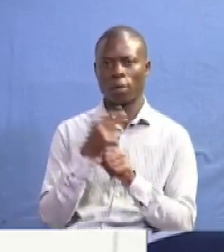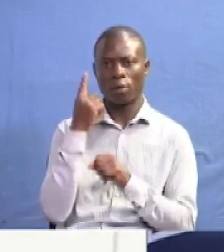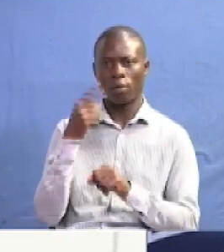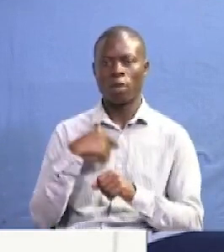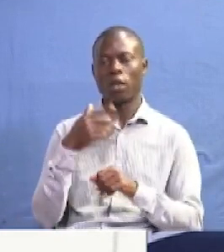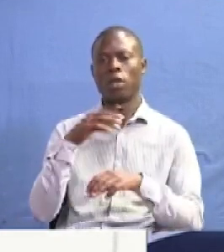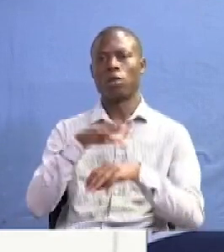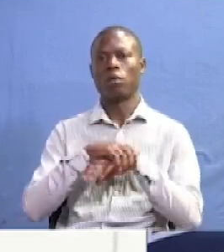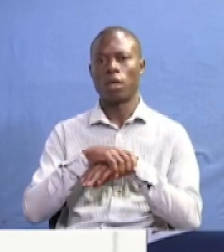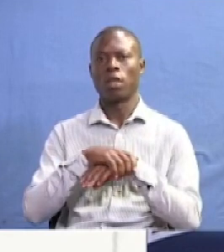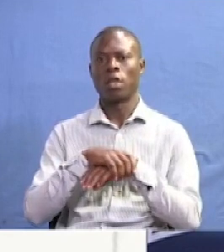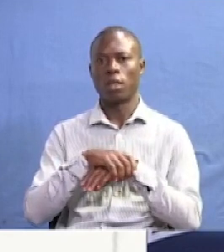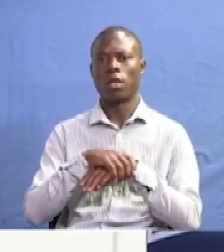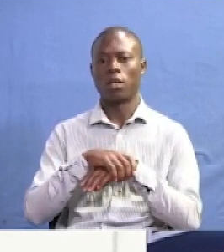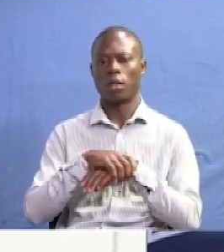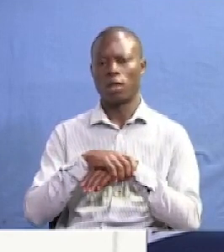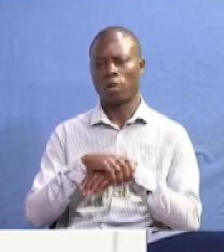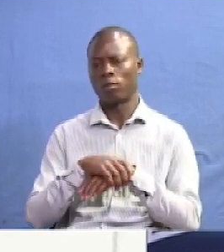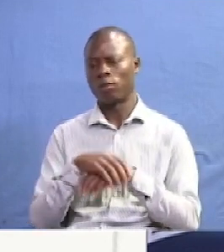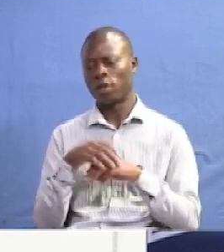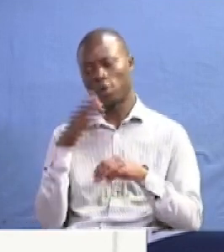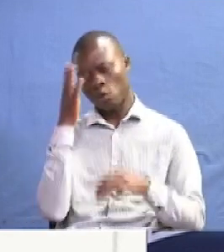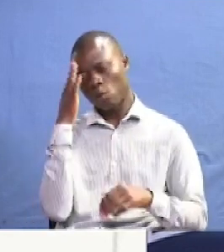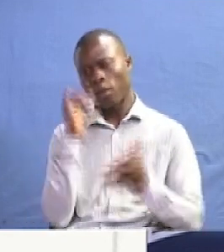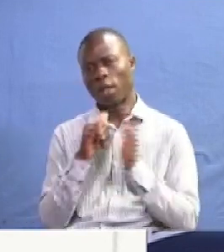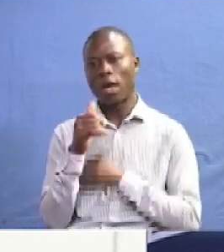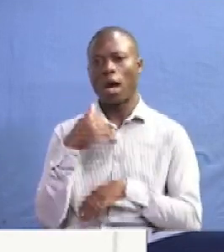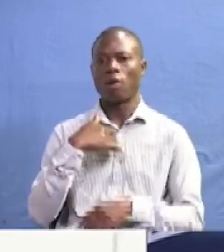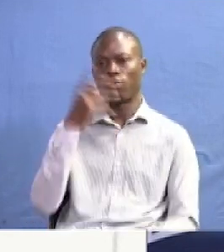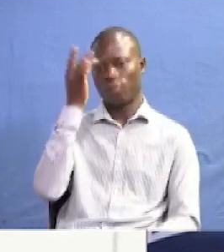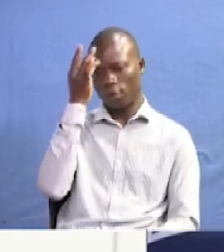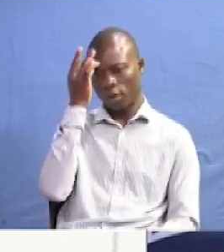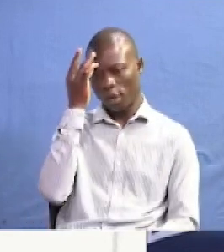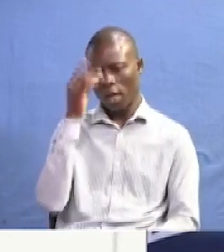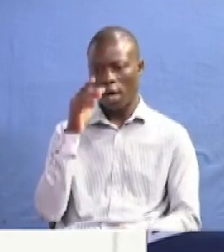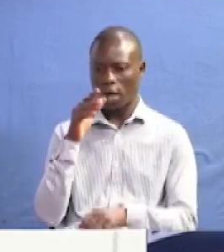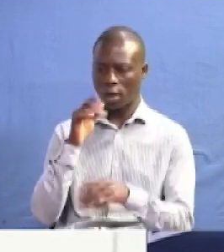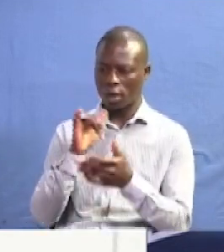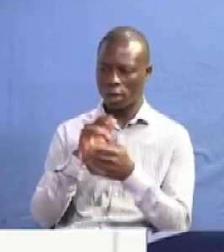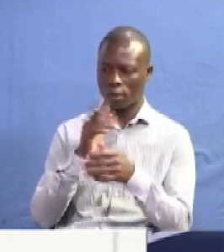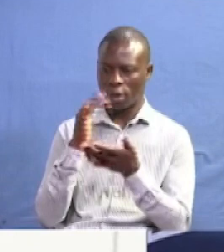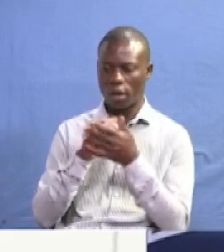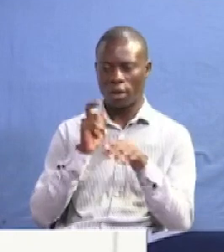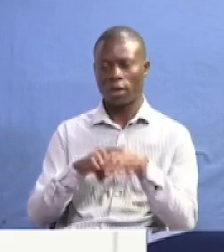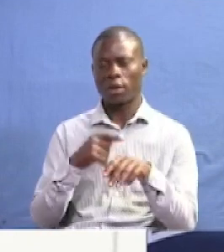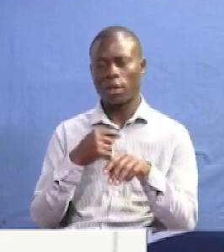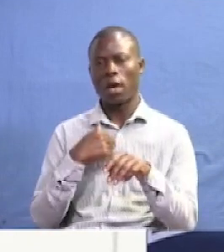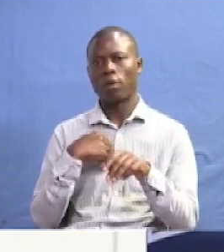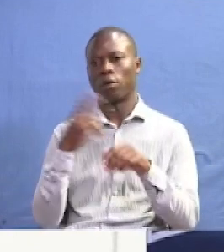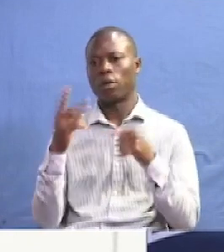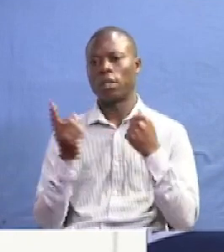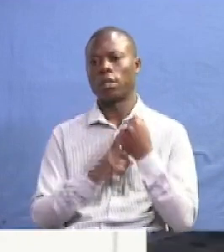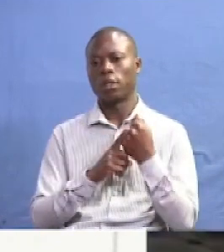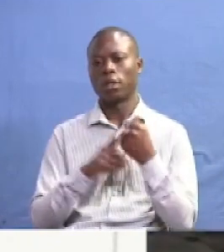to get diagnosed with endometriosis. By the time I was 26, that's when I knew what I